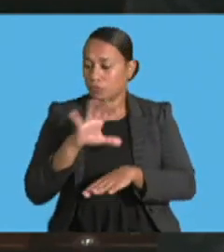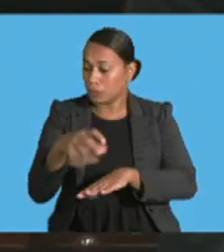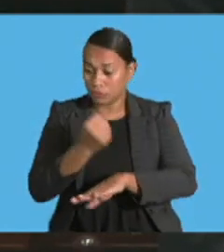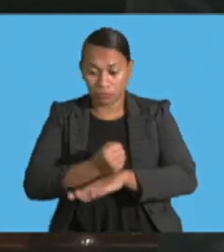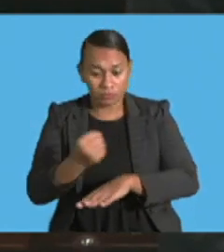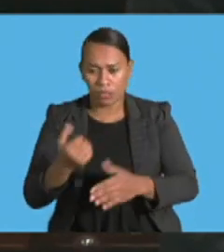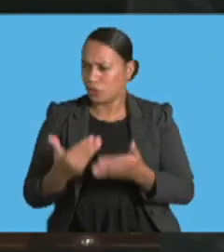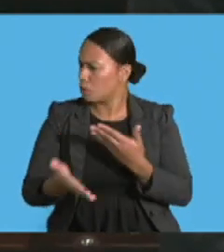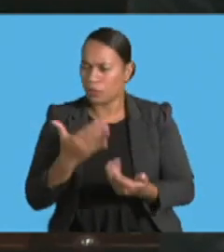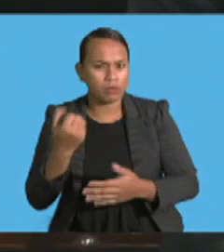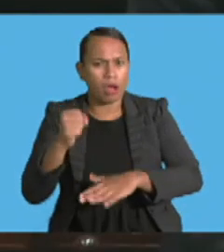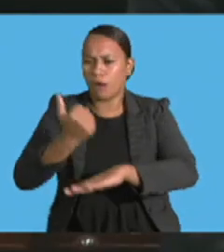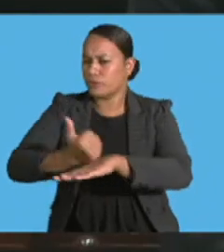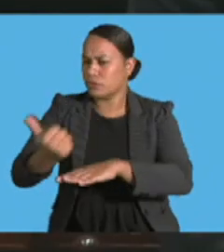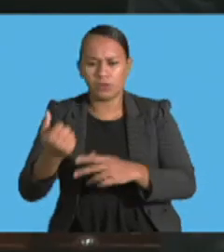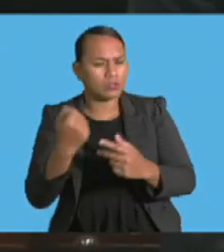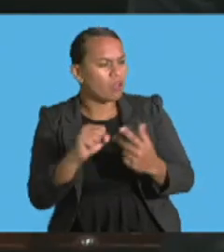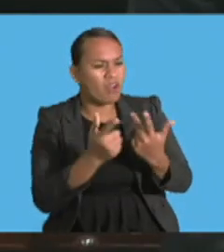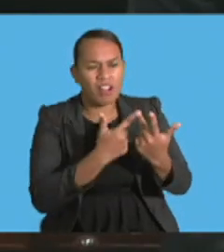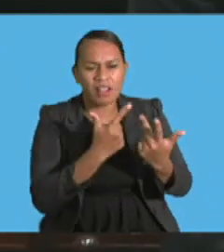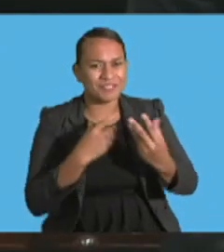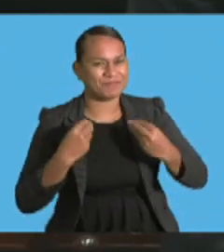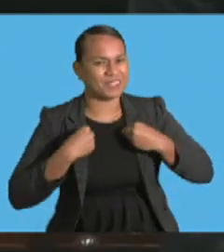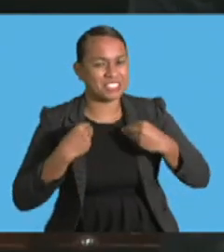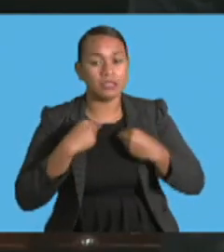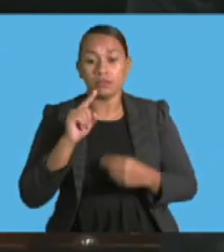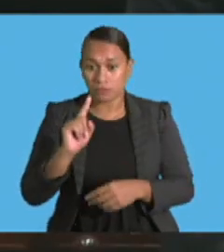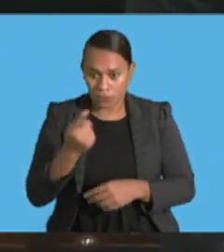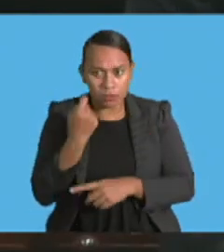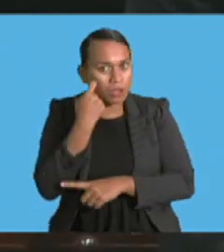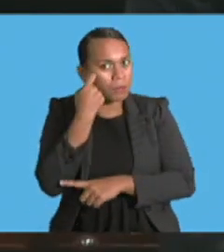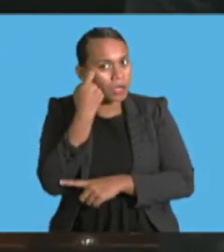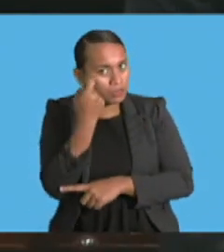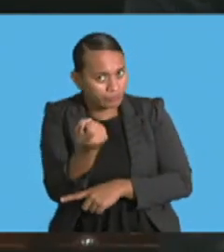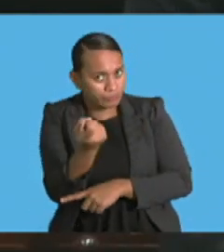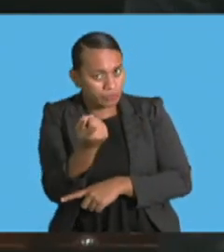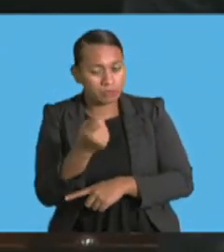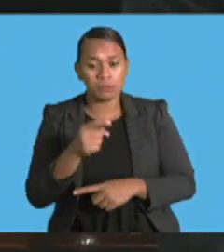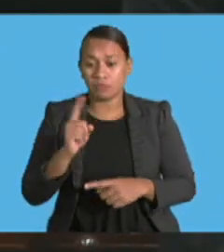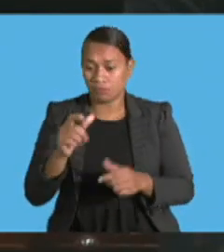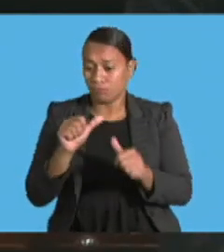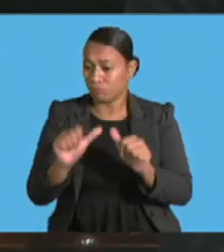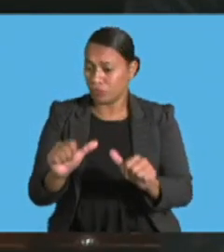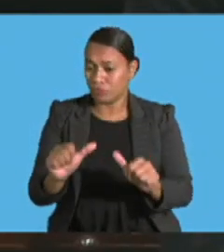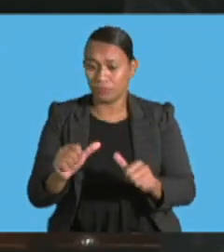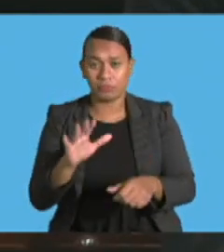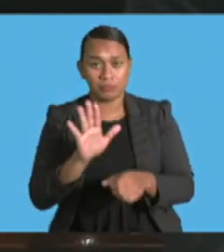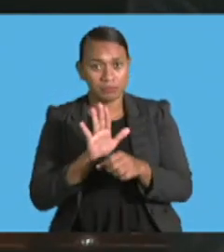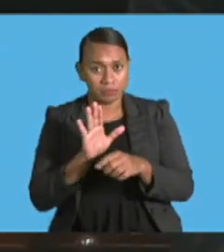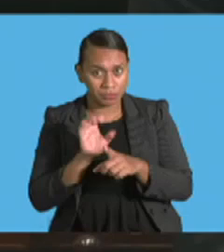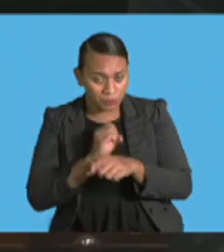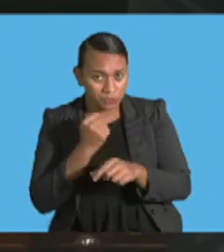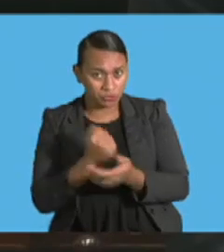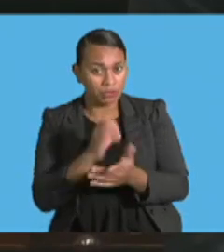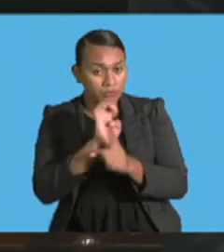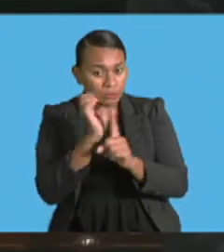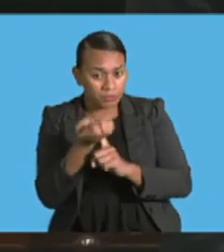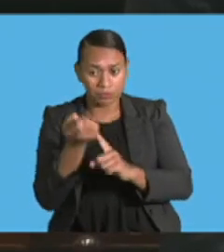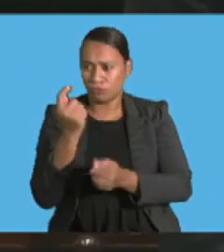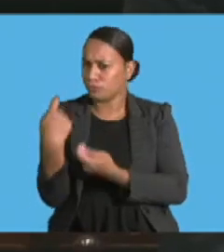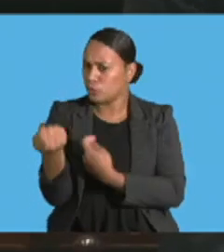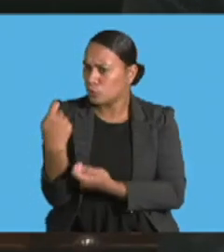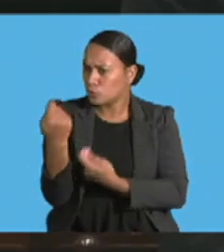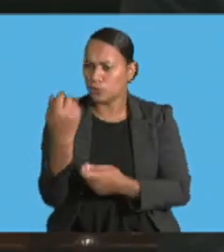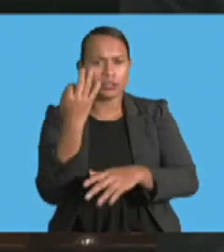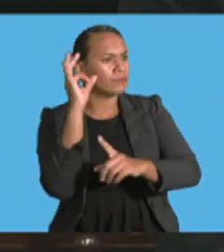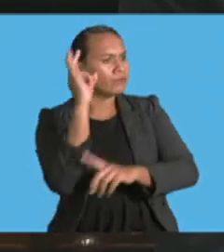activities undertaken for financial gains. Ministries submit for their project, Ministry of Fisheries, Ministry of Forestry.